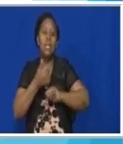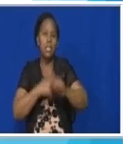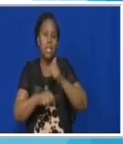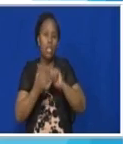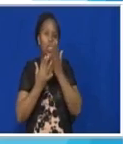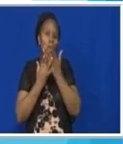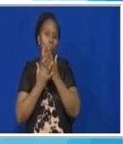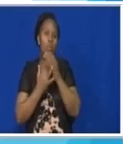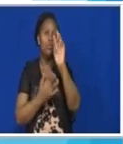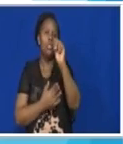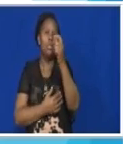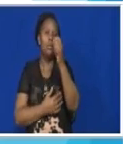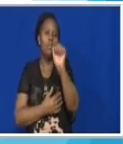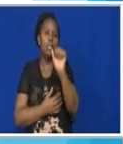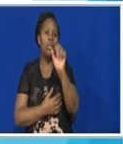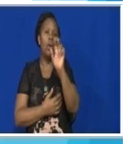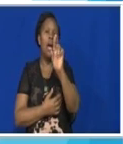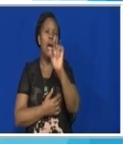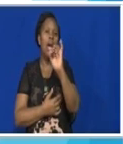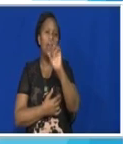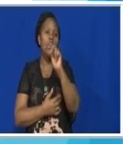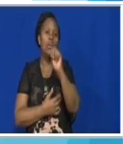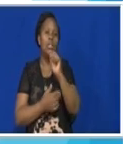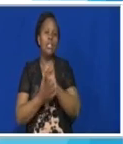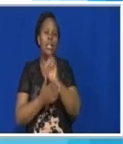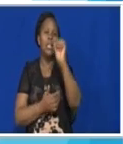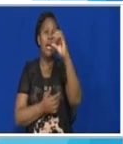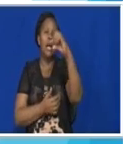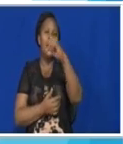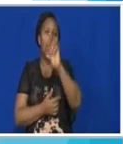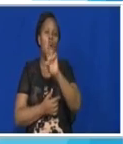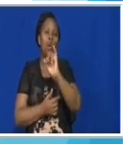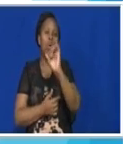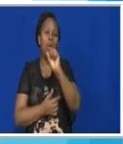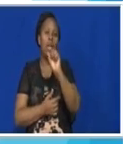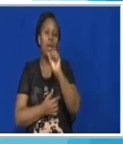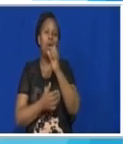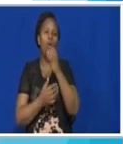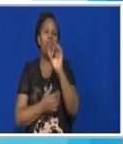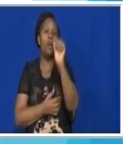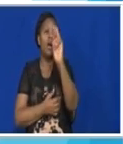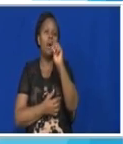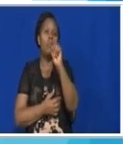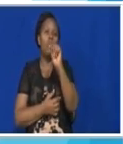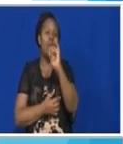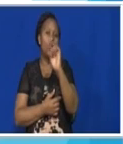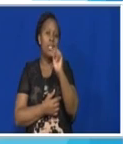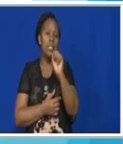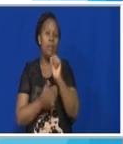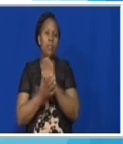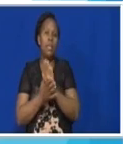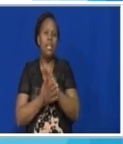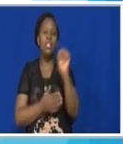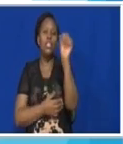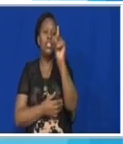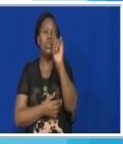between metal ions and aqueous solutions of ammonia and sodium